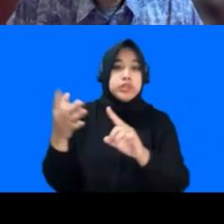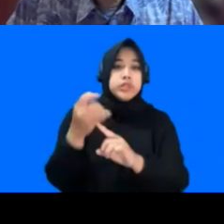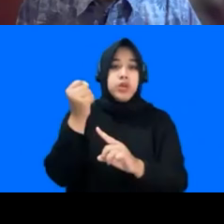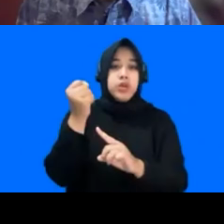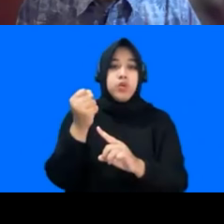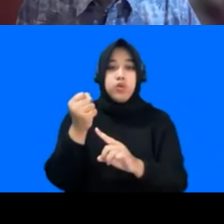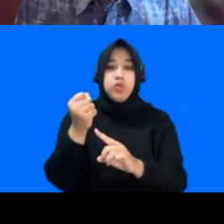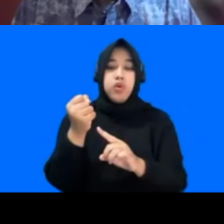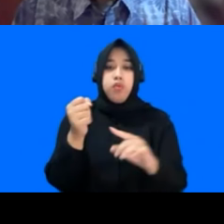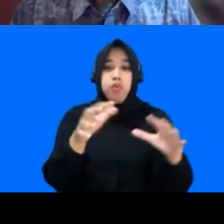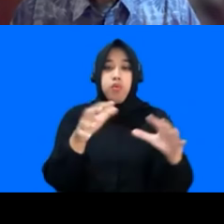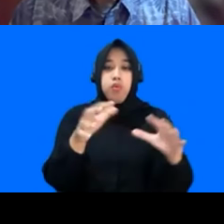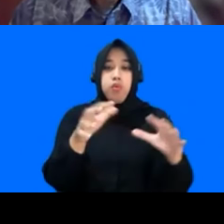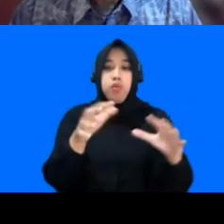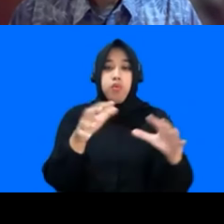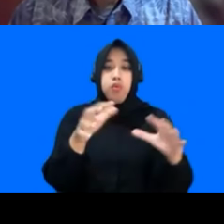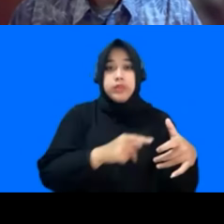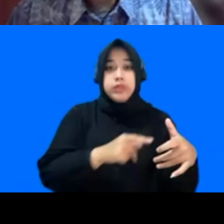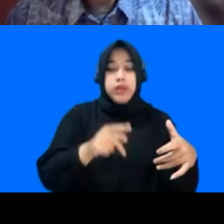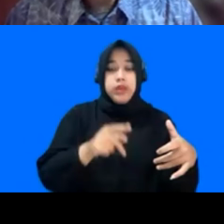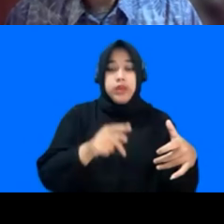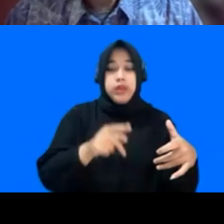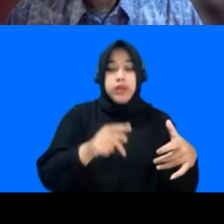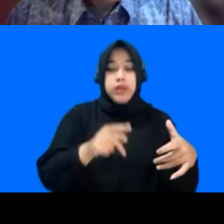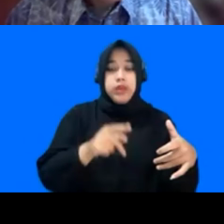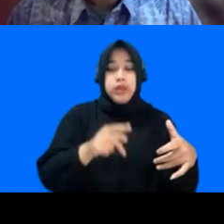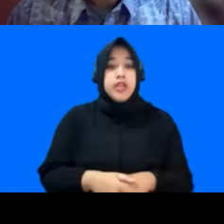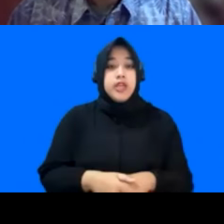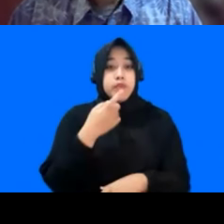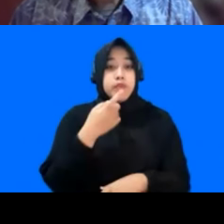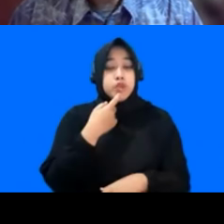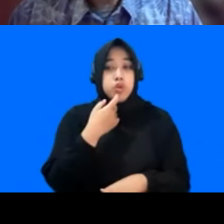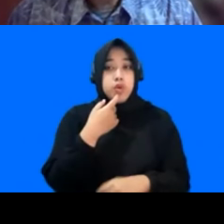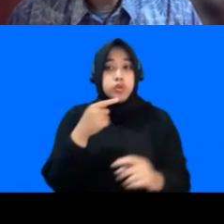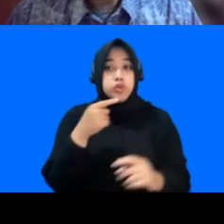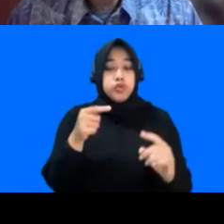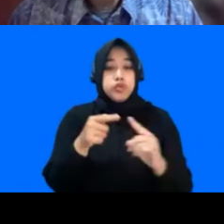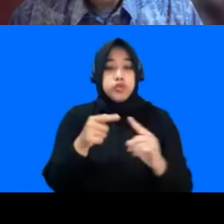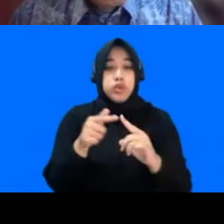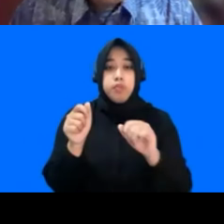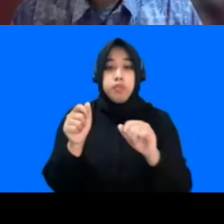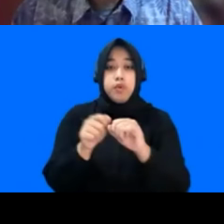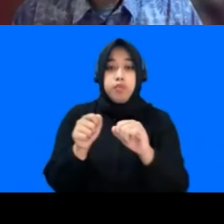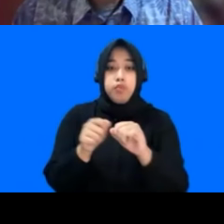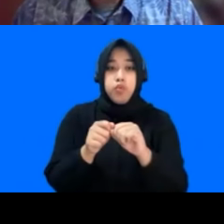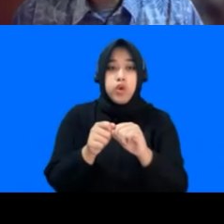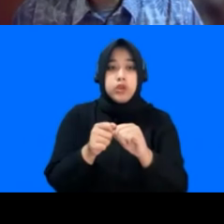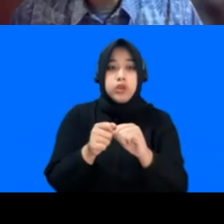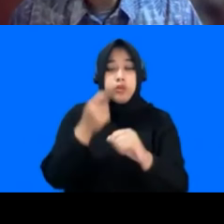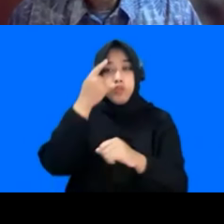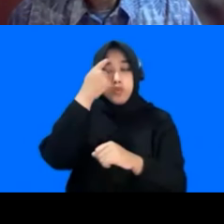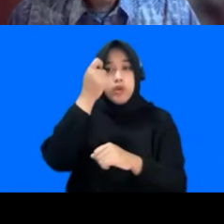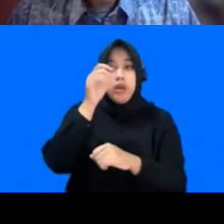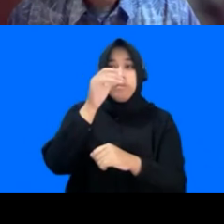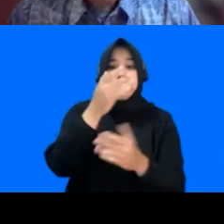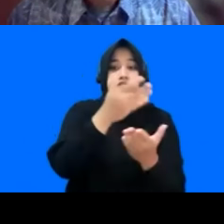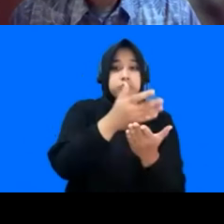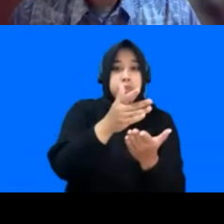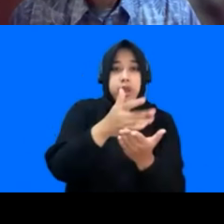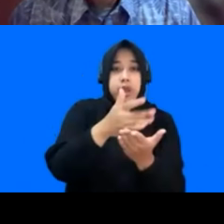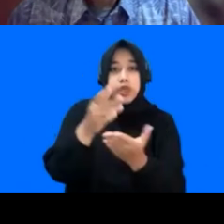We try to create awareness and share information using our social media